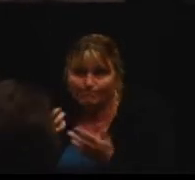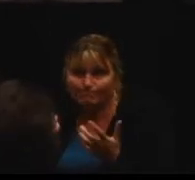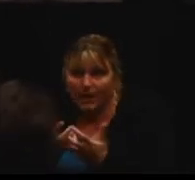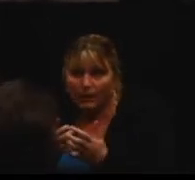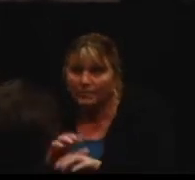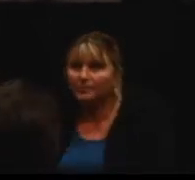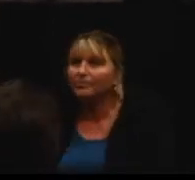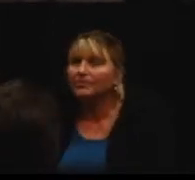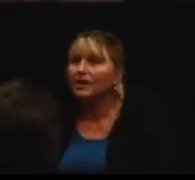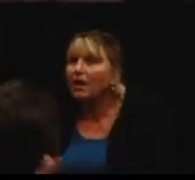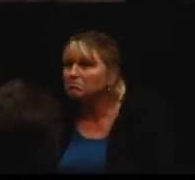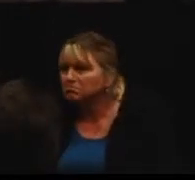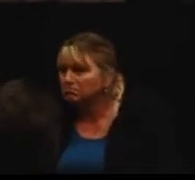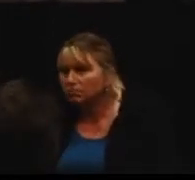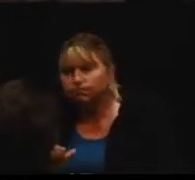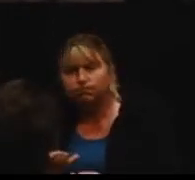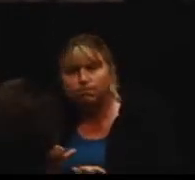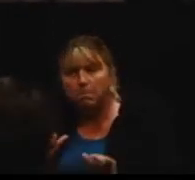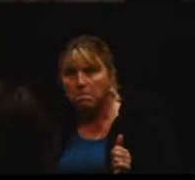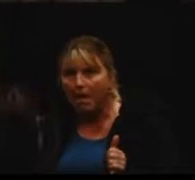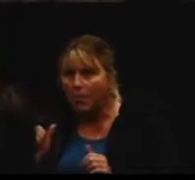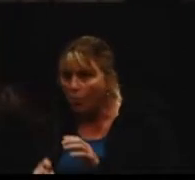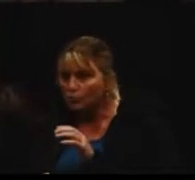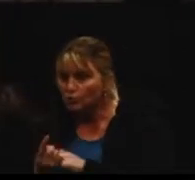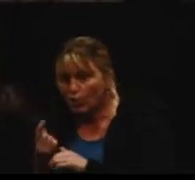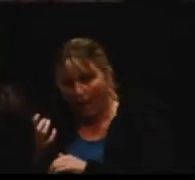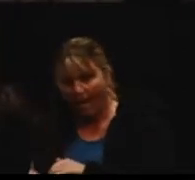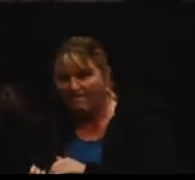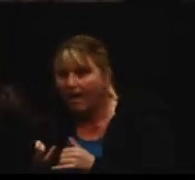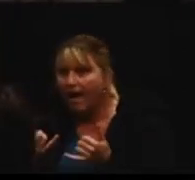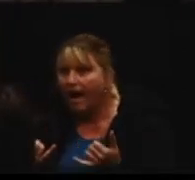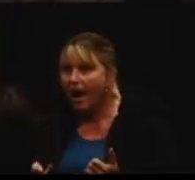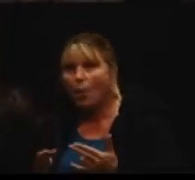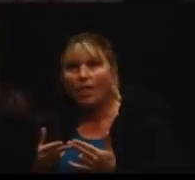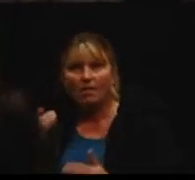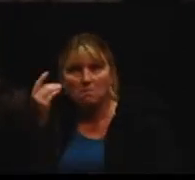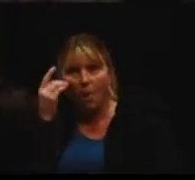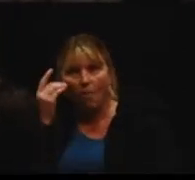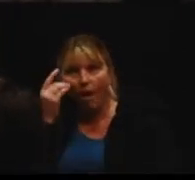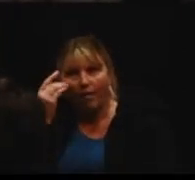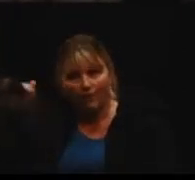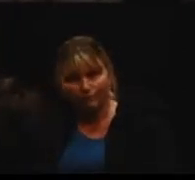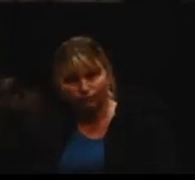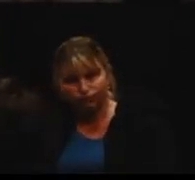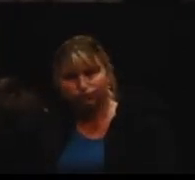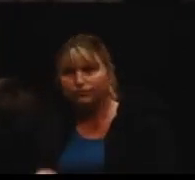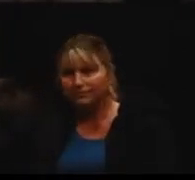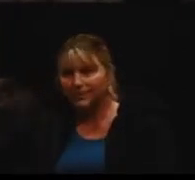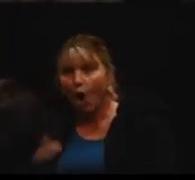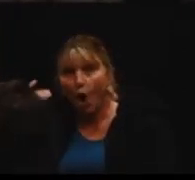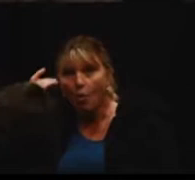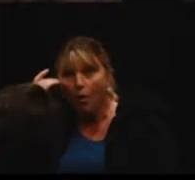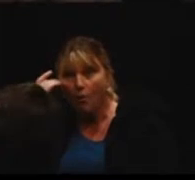mean, it's incredible the opportunity that's in front of us now, especially with mobile. Mobile